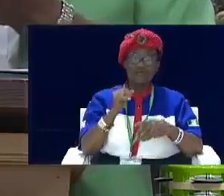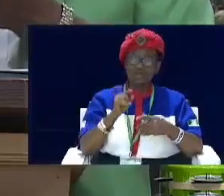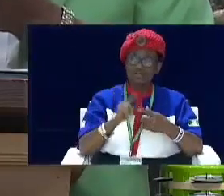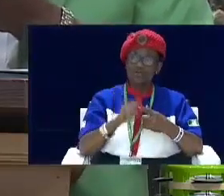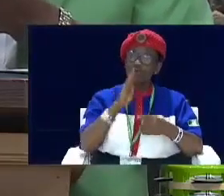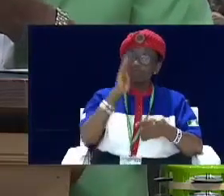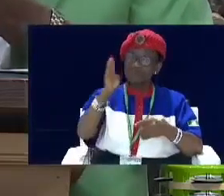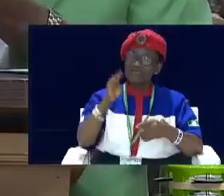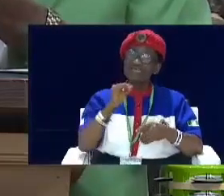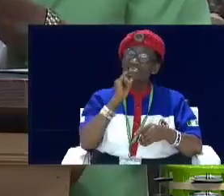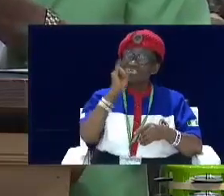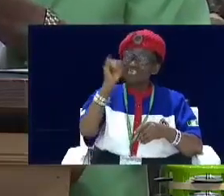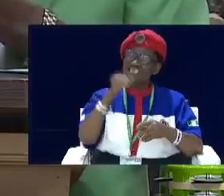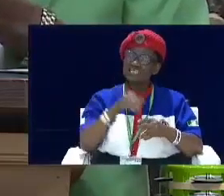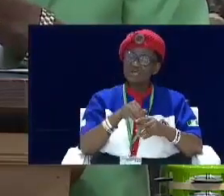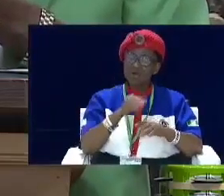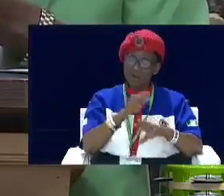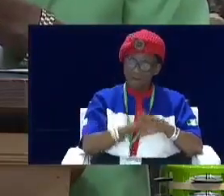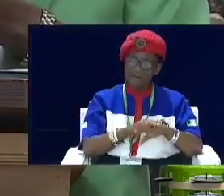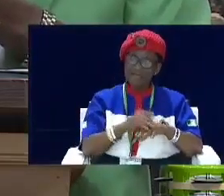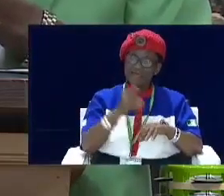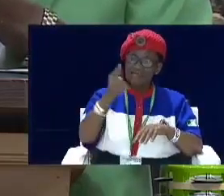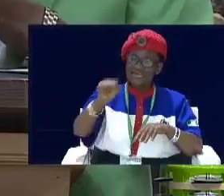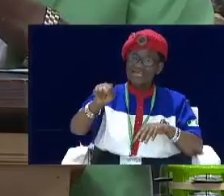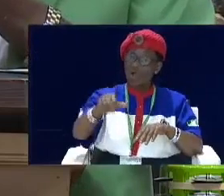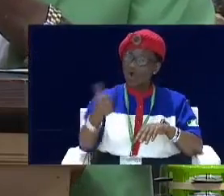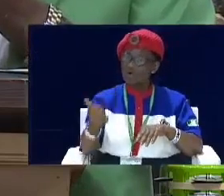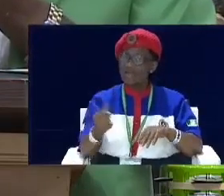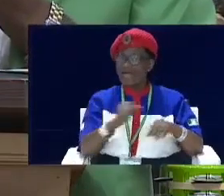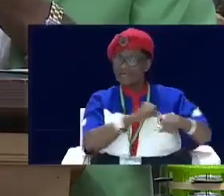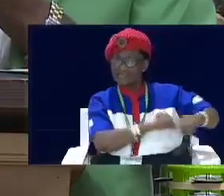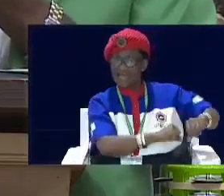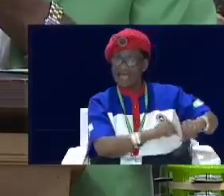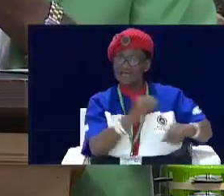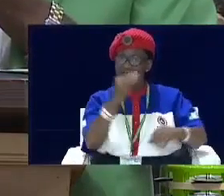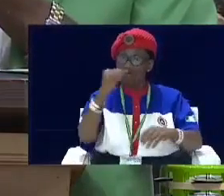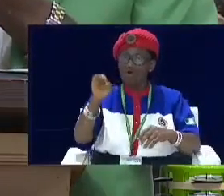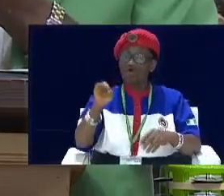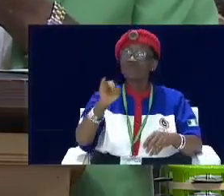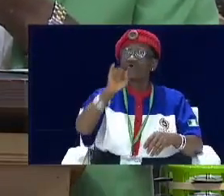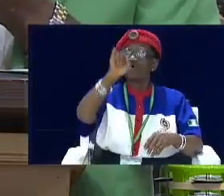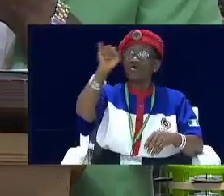Jordan. Ibi ti se iranse re wa odikeji odo Jordan ni.